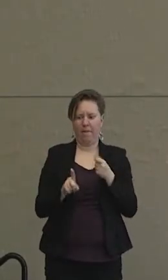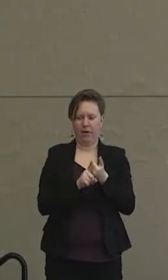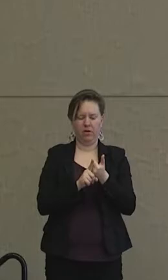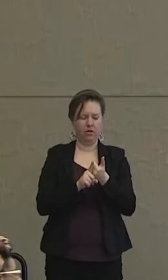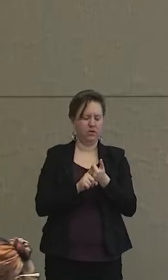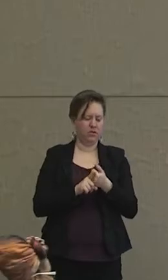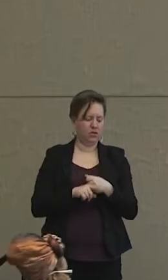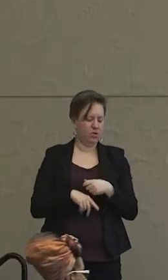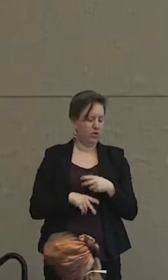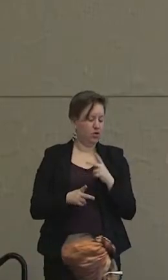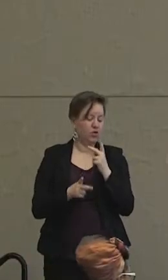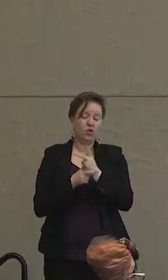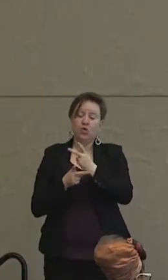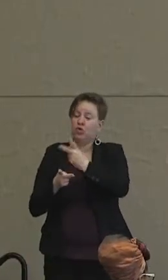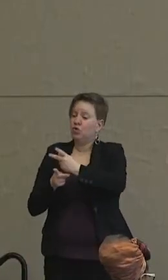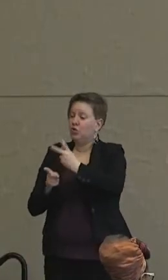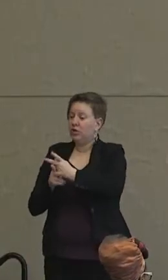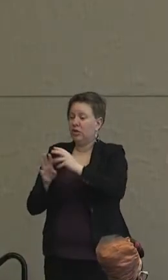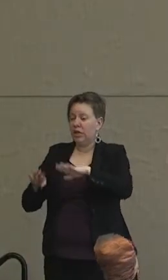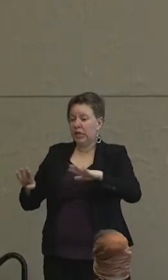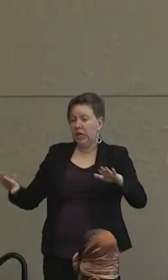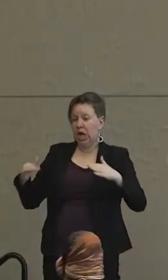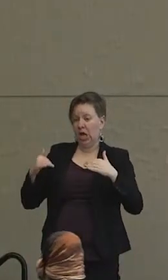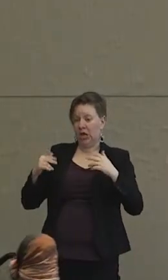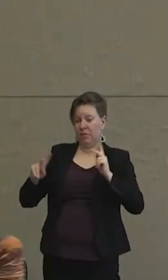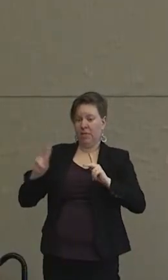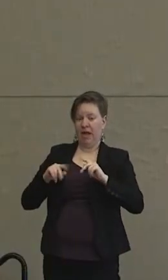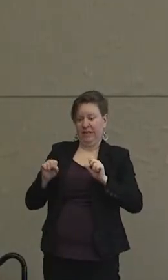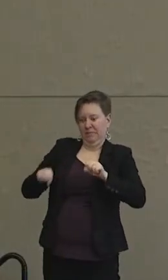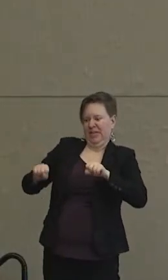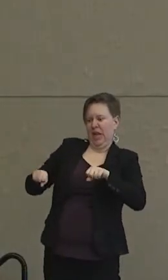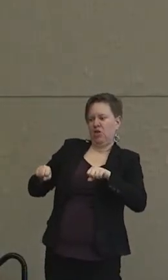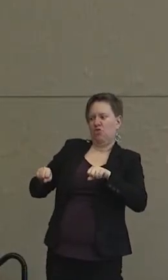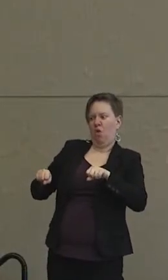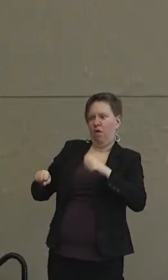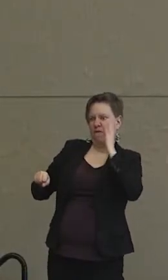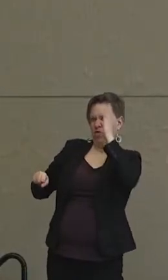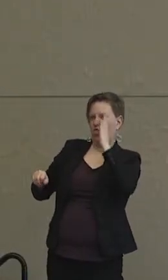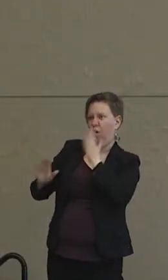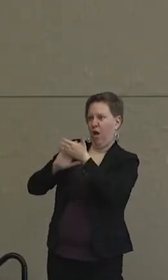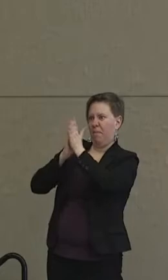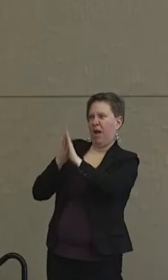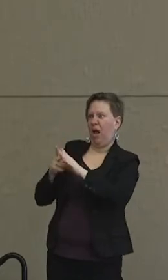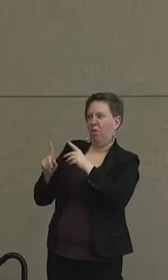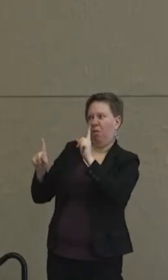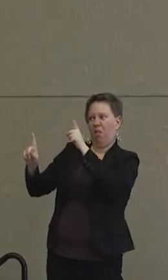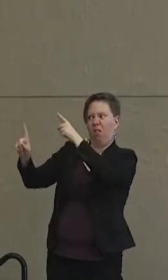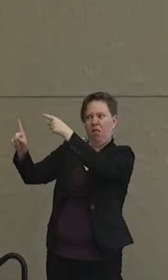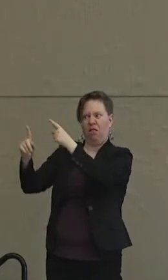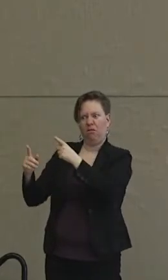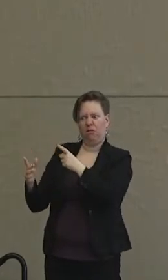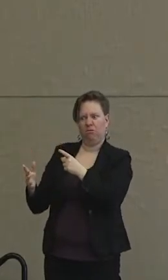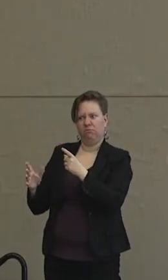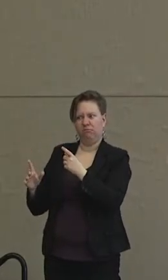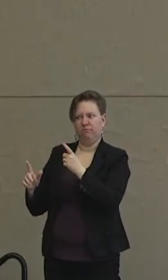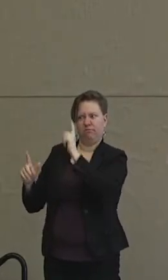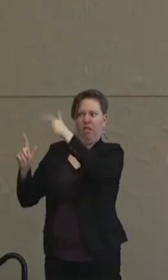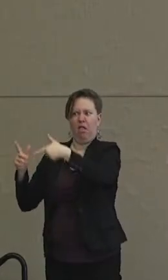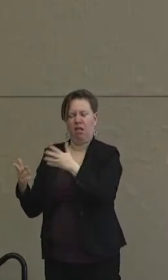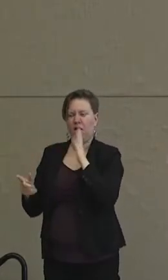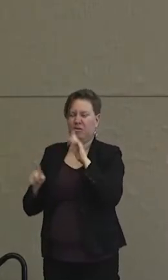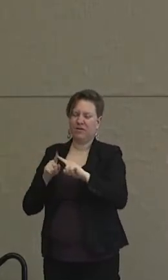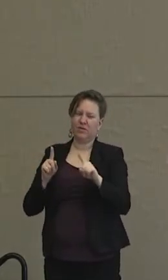So while treating young people as potential perpetrators isn't ineffective, so one of the early constructs